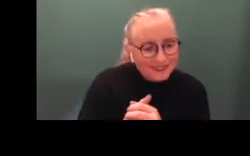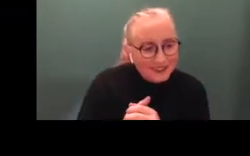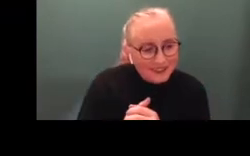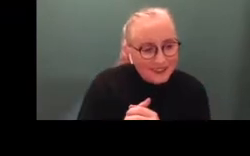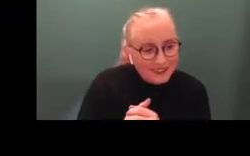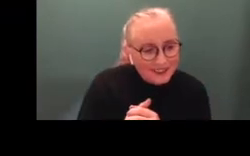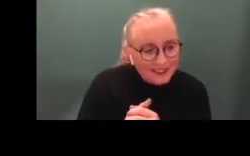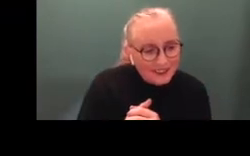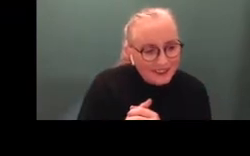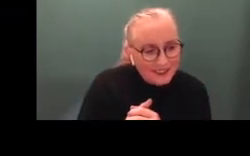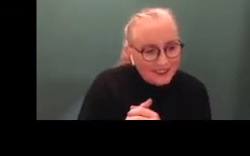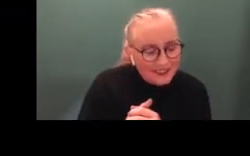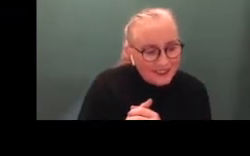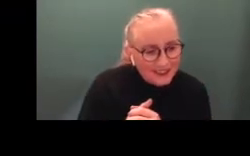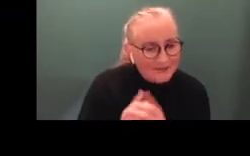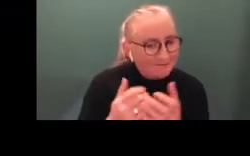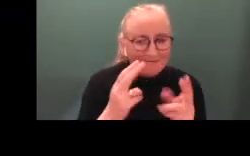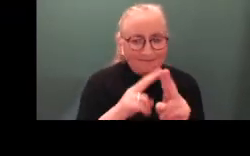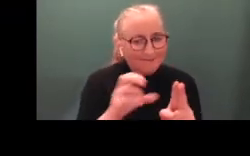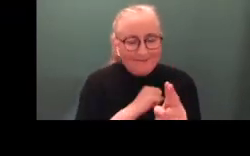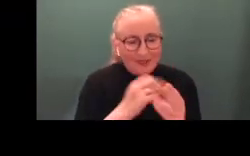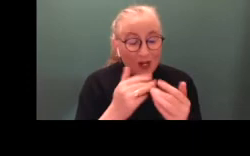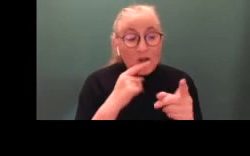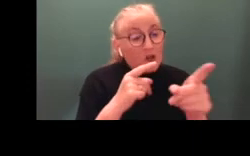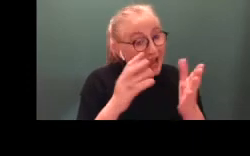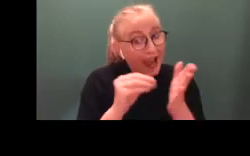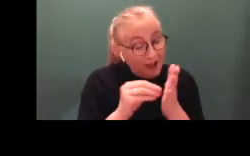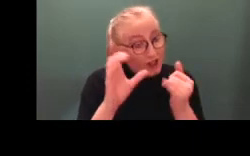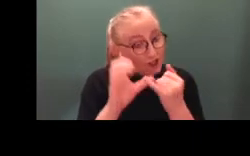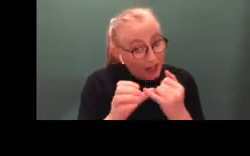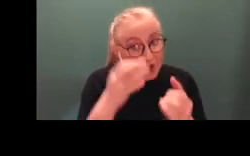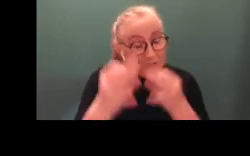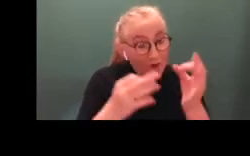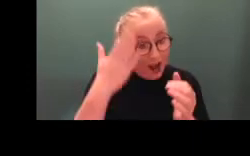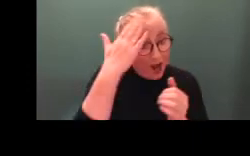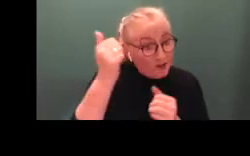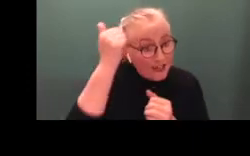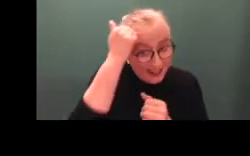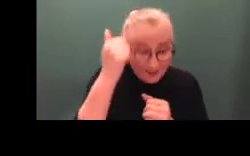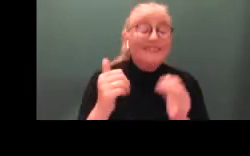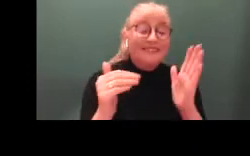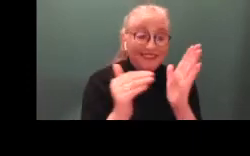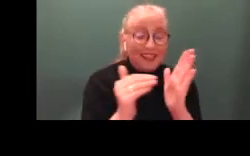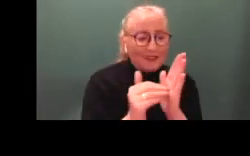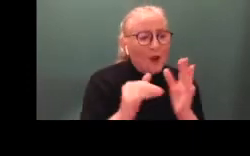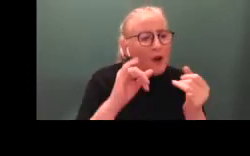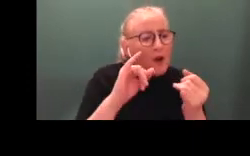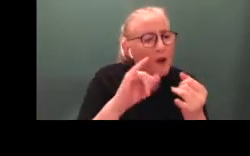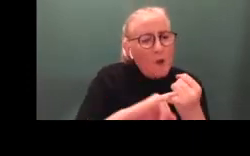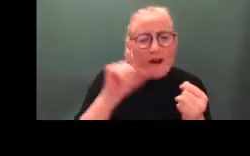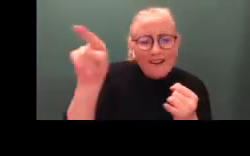bit of music and stuff. And you had the opportunity to go to Australia. I had, yeah. And who was over in